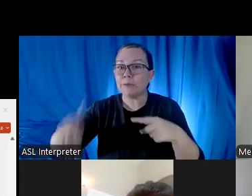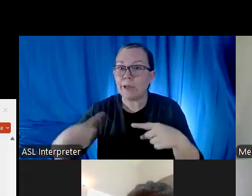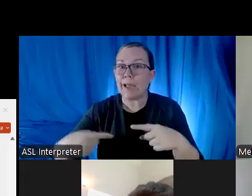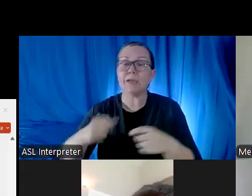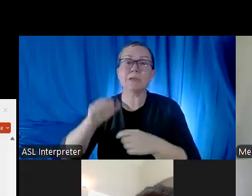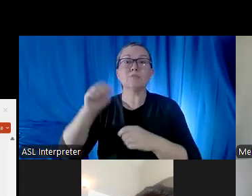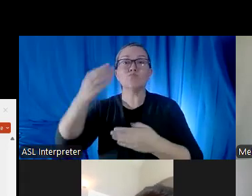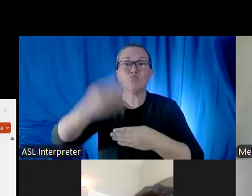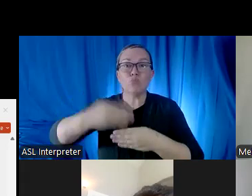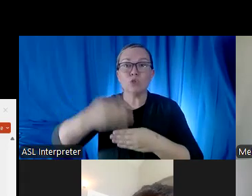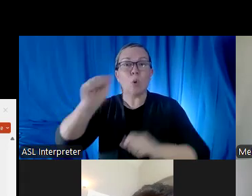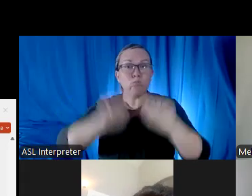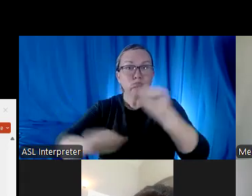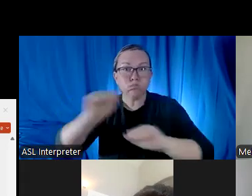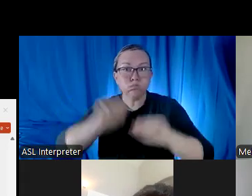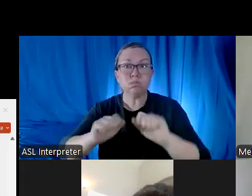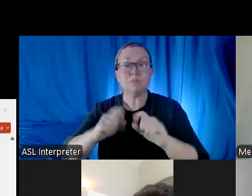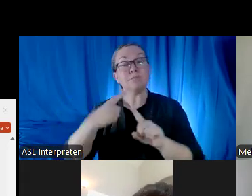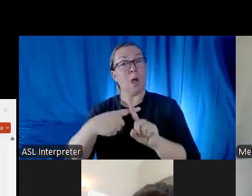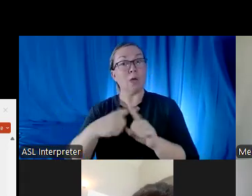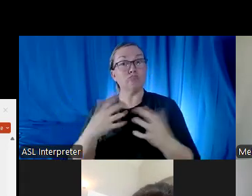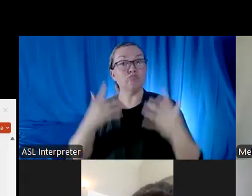as well as being courteous to customers.